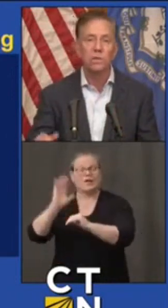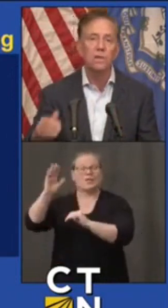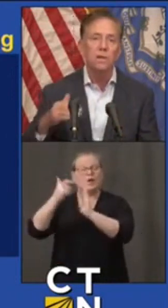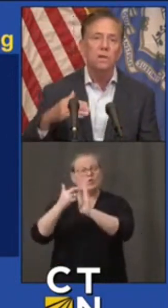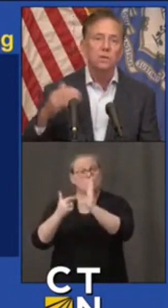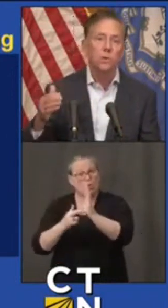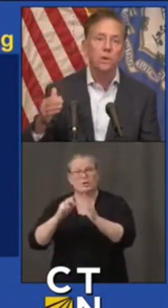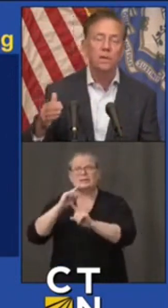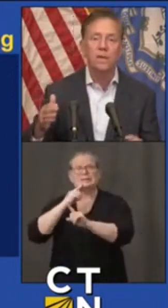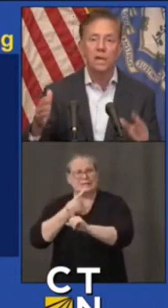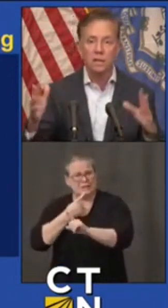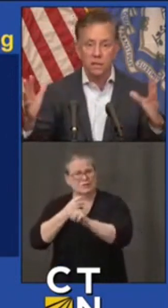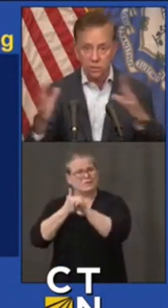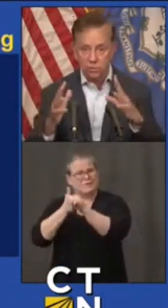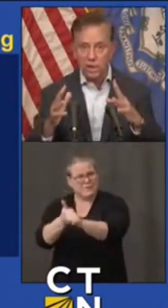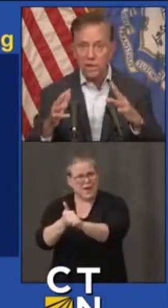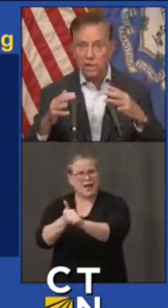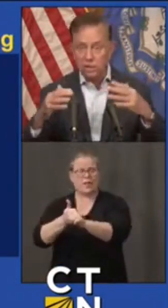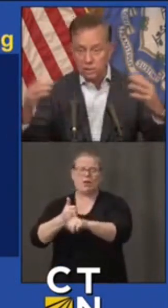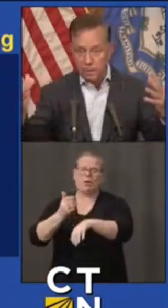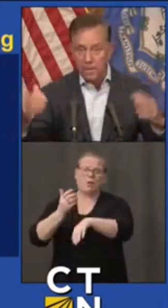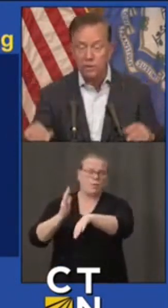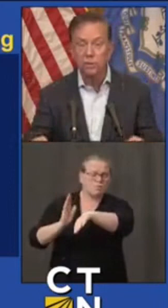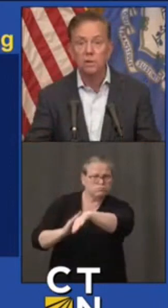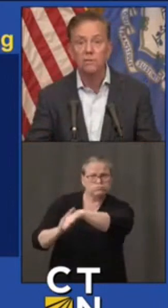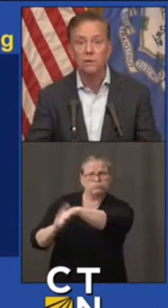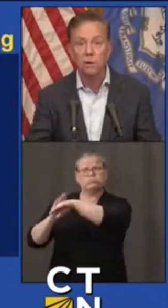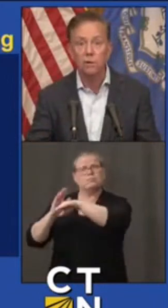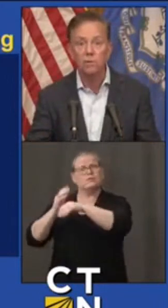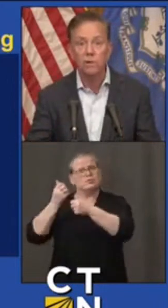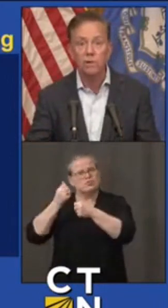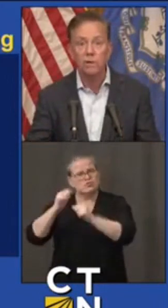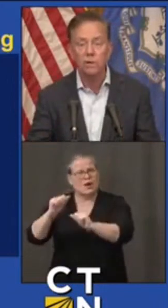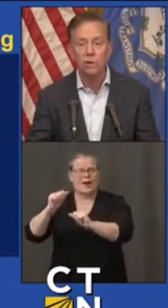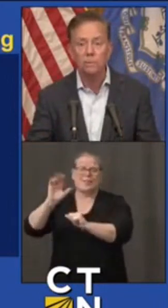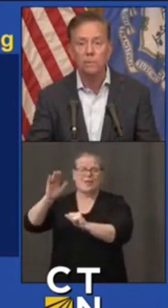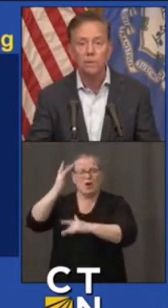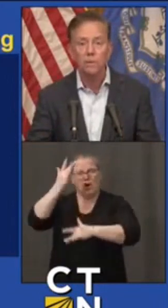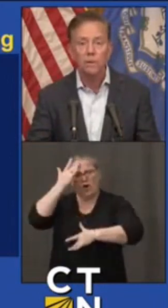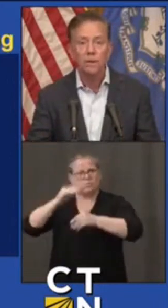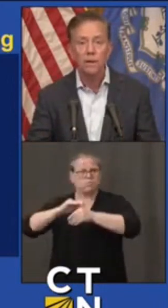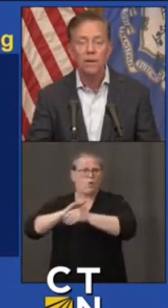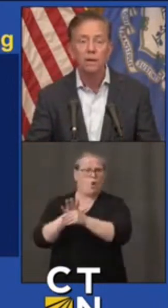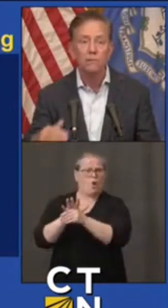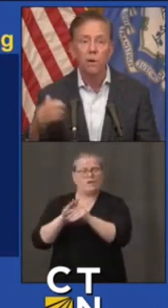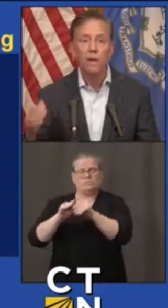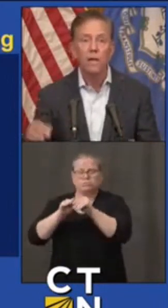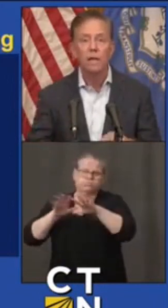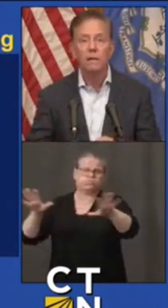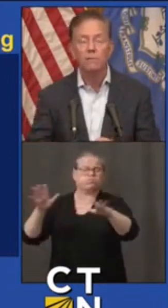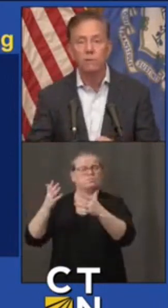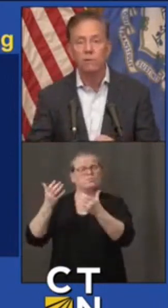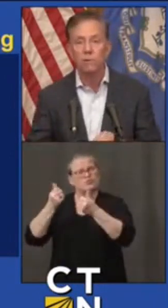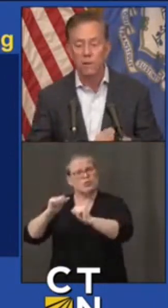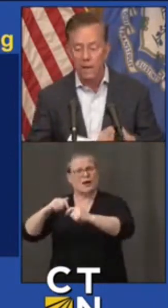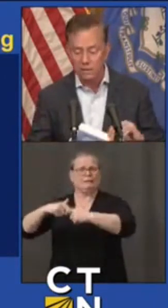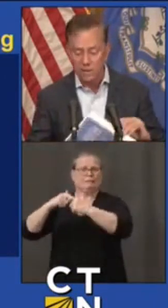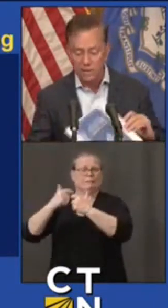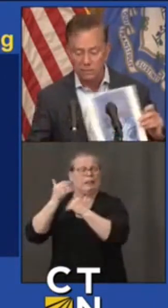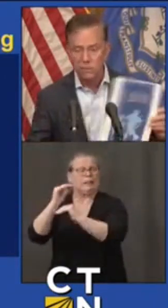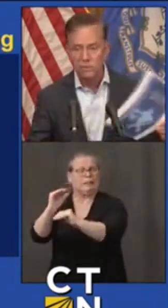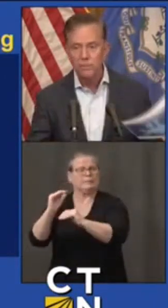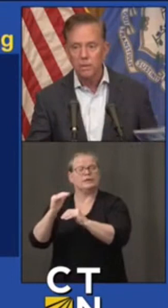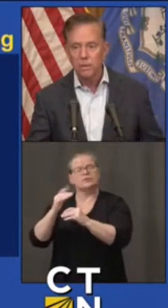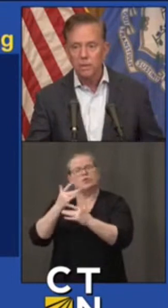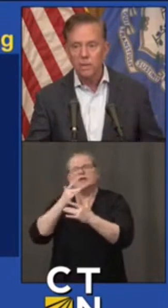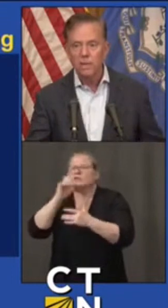seriously, doing what they can to constrain the expansion of COVID in Europe and avoid any further